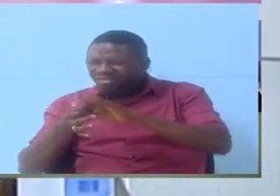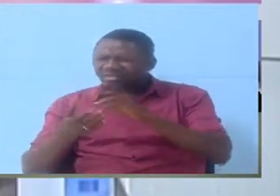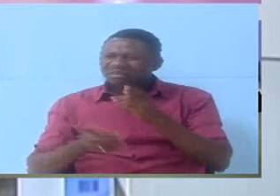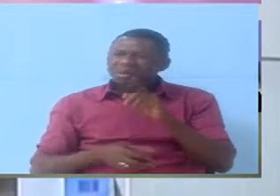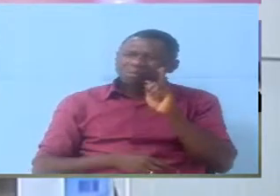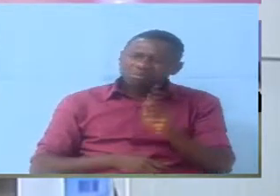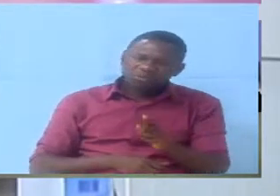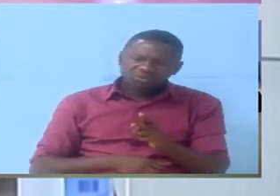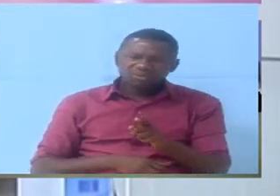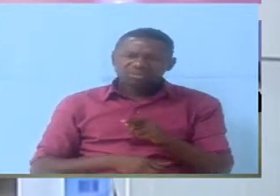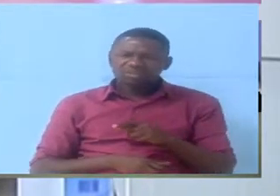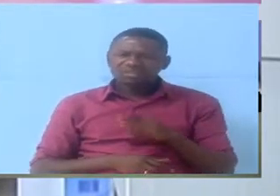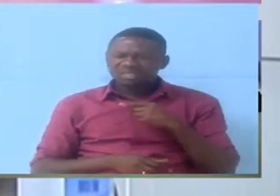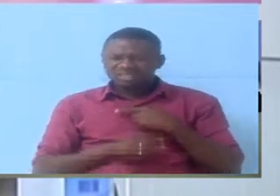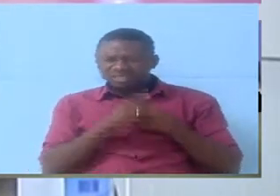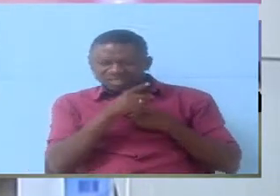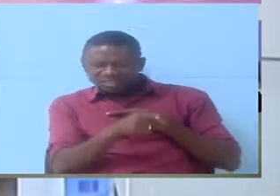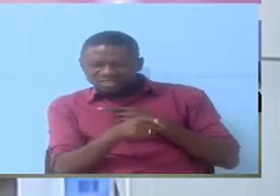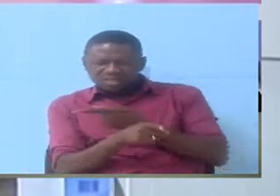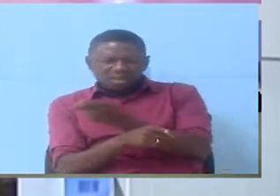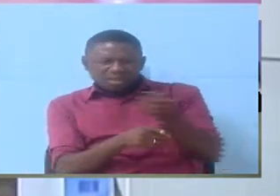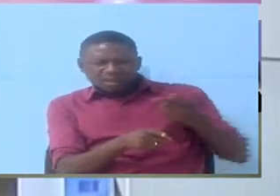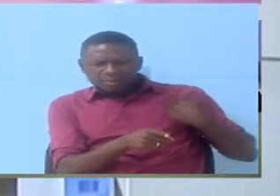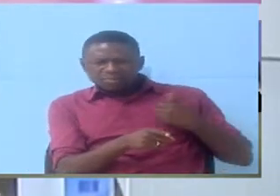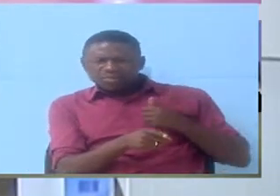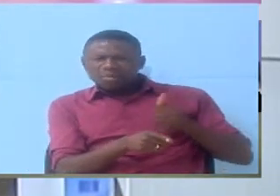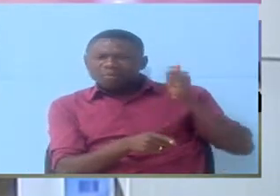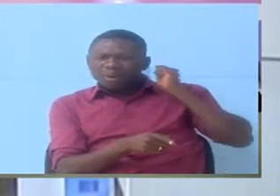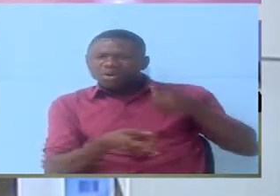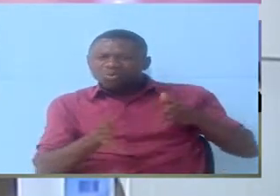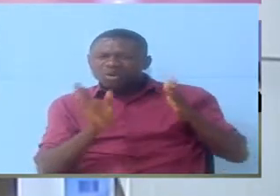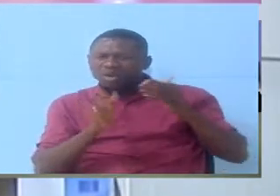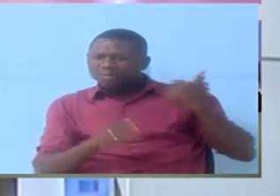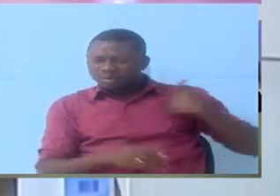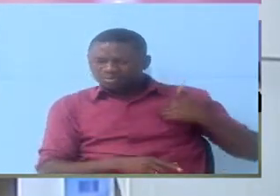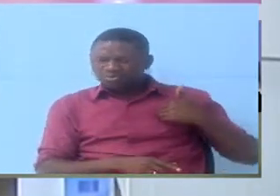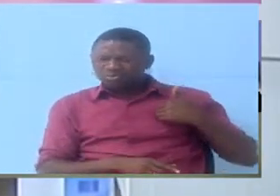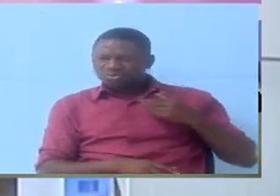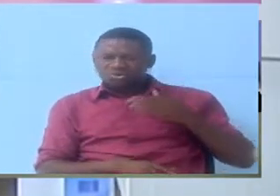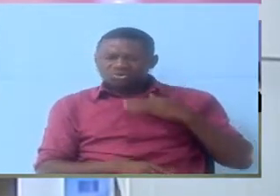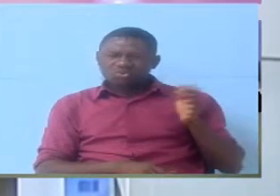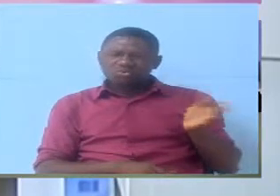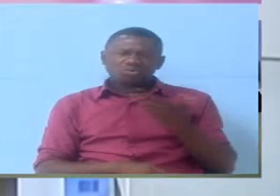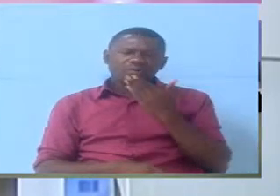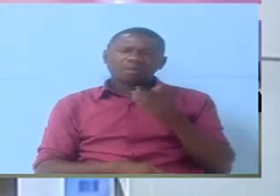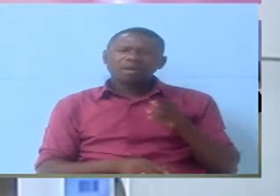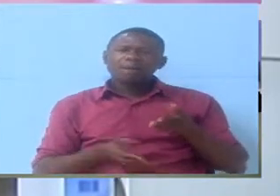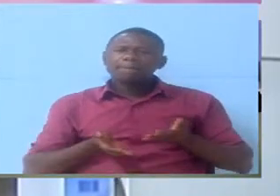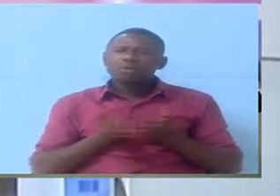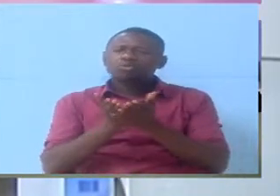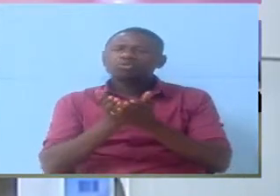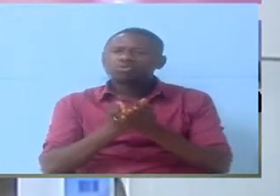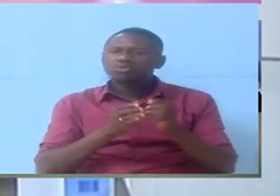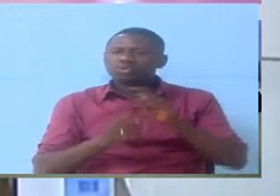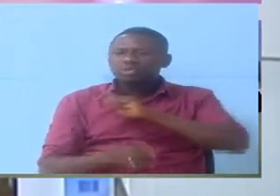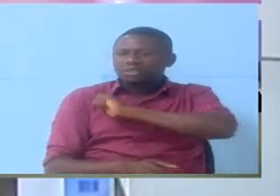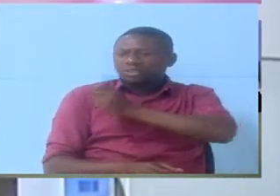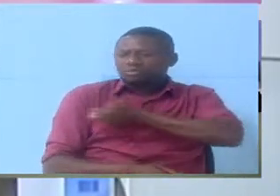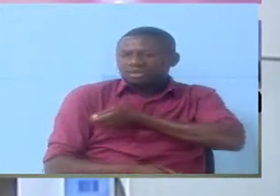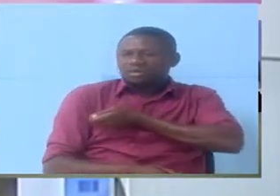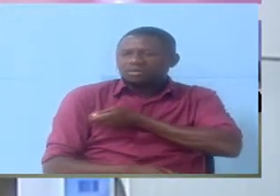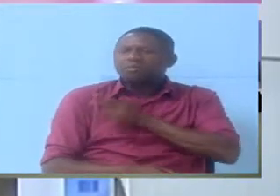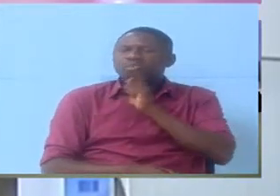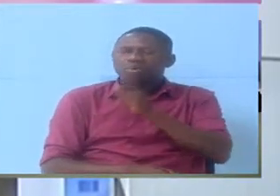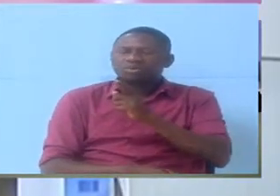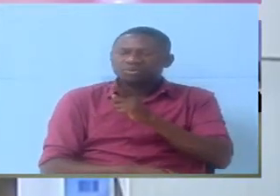That's these immigrants. Ko nyintamalalu. We are not going by boat to Spain. Imantara takan ni kulungu la kata Spain. They were